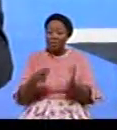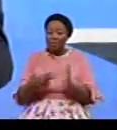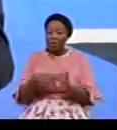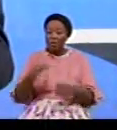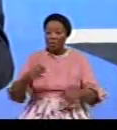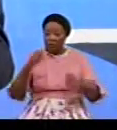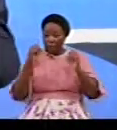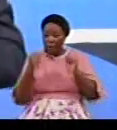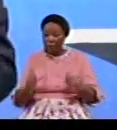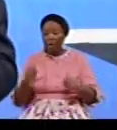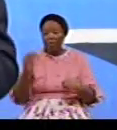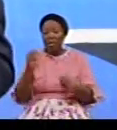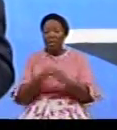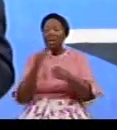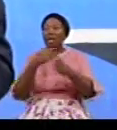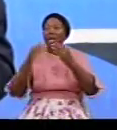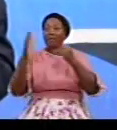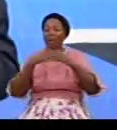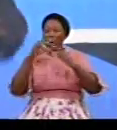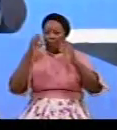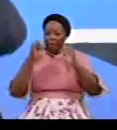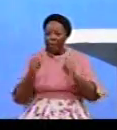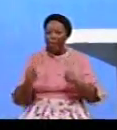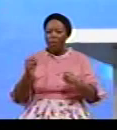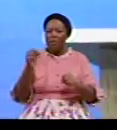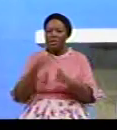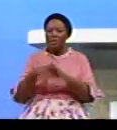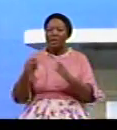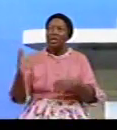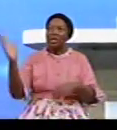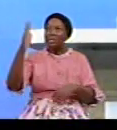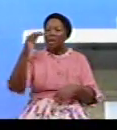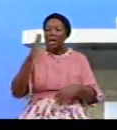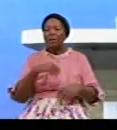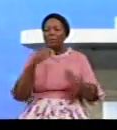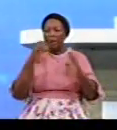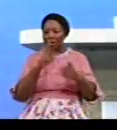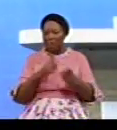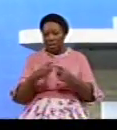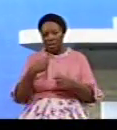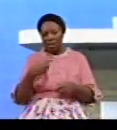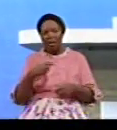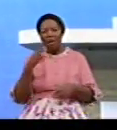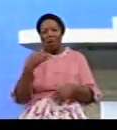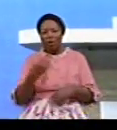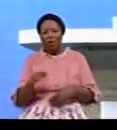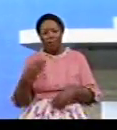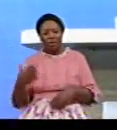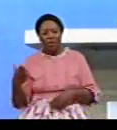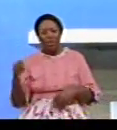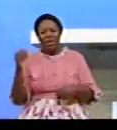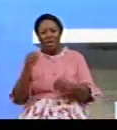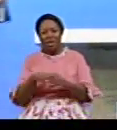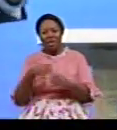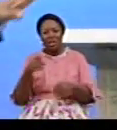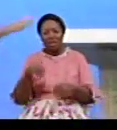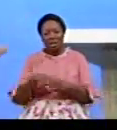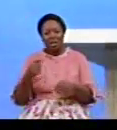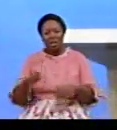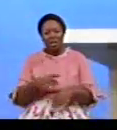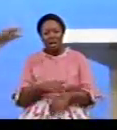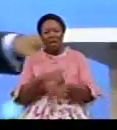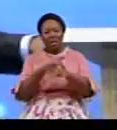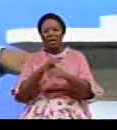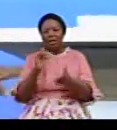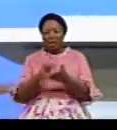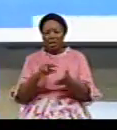my people. And anywhere you go, Satan, when he sees you, say, okay, that's one of them.